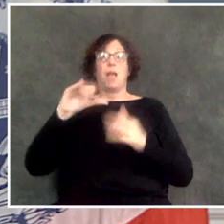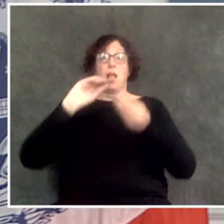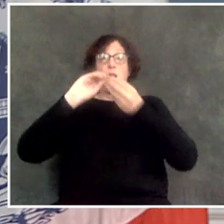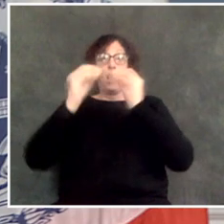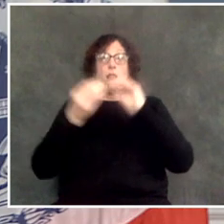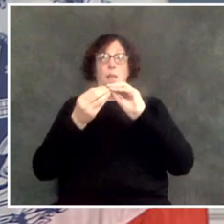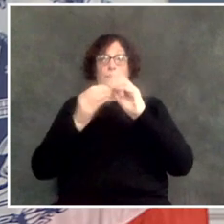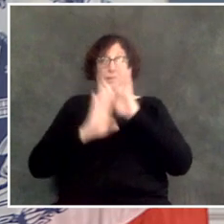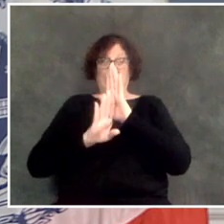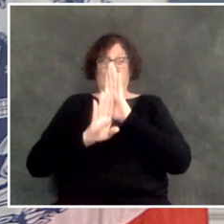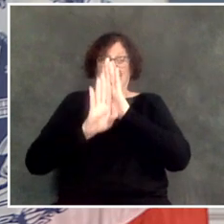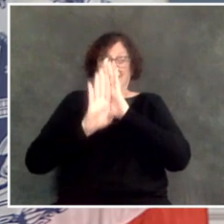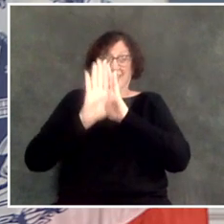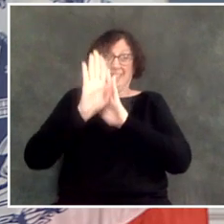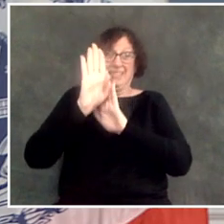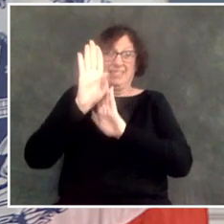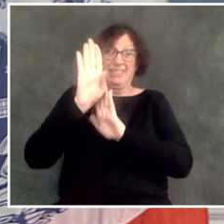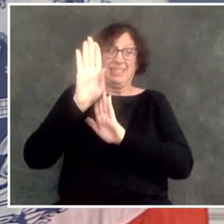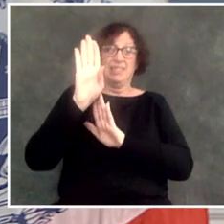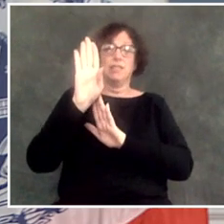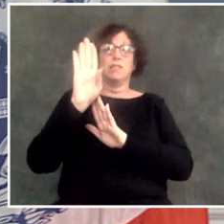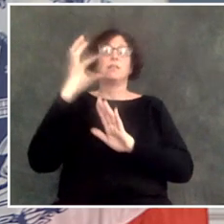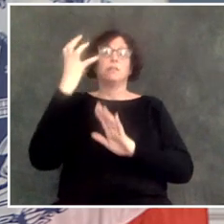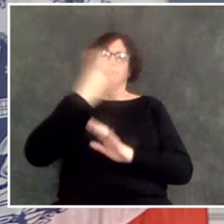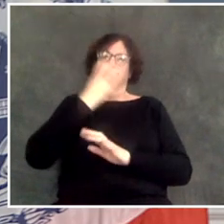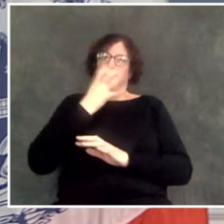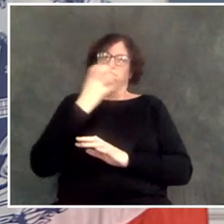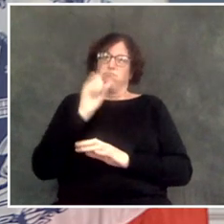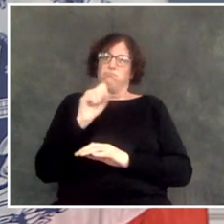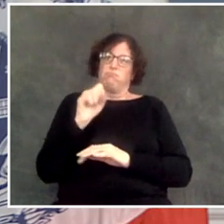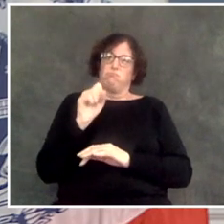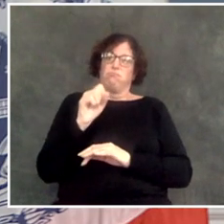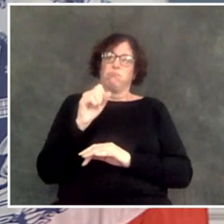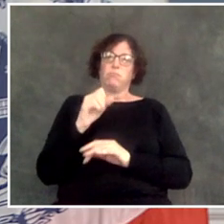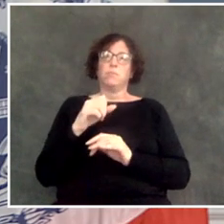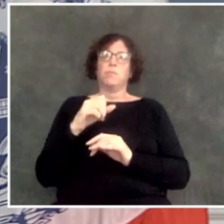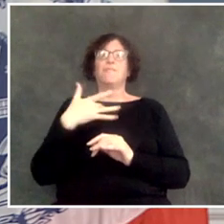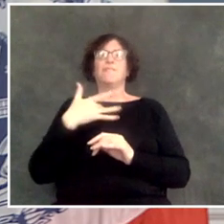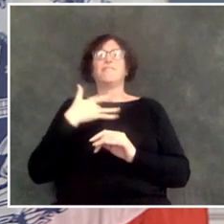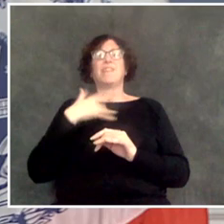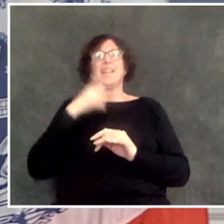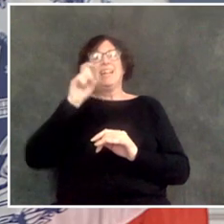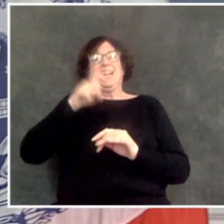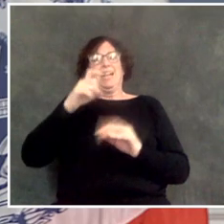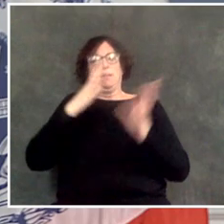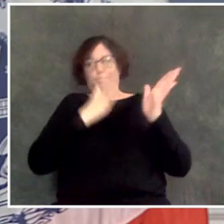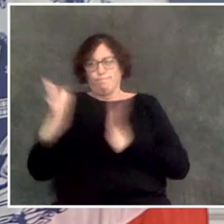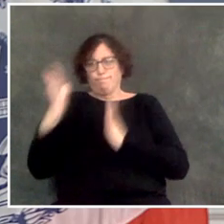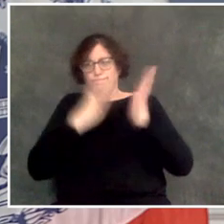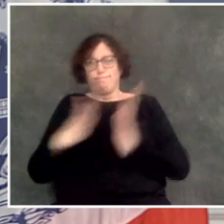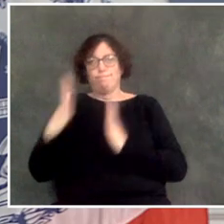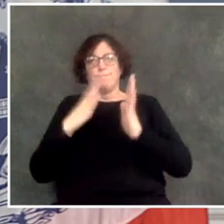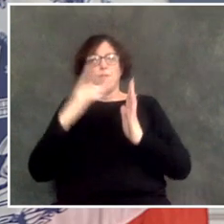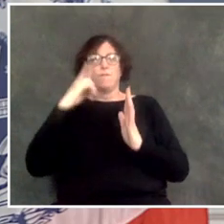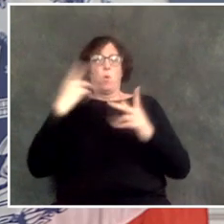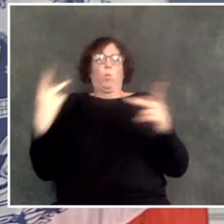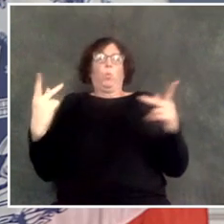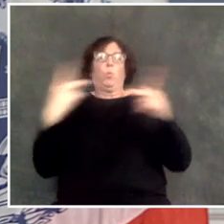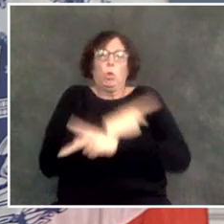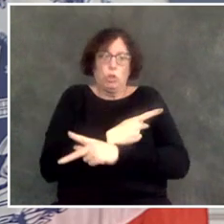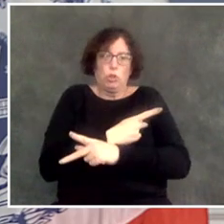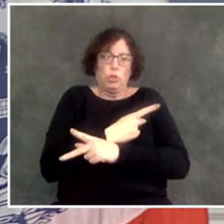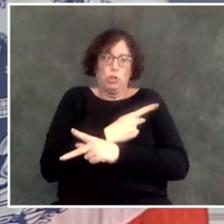and ICU admissions, you know, we are projecting that at some point next week we could be as high